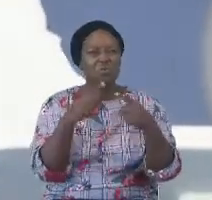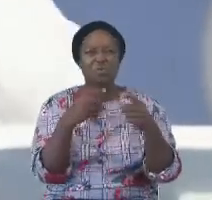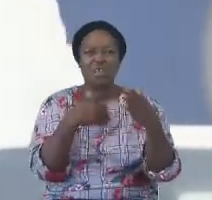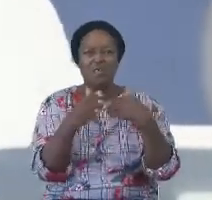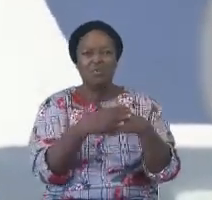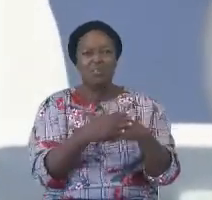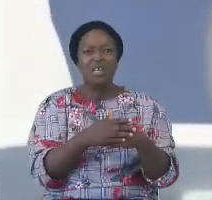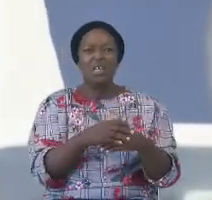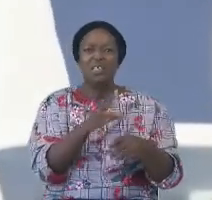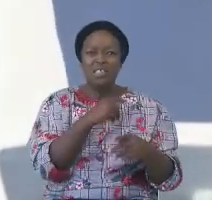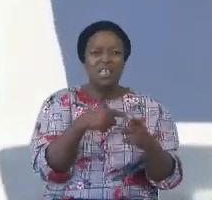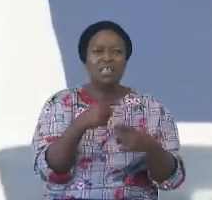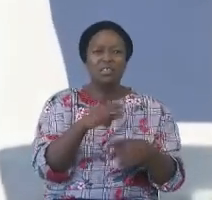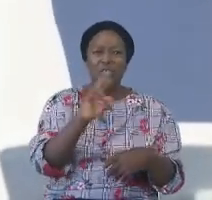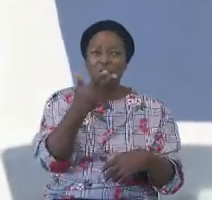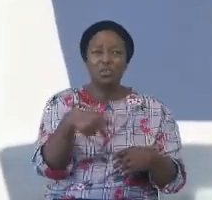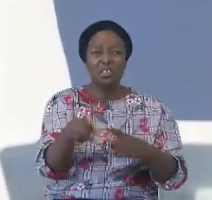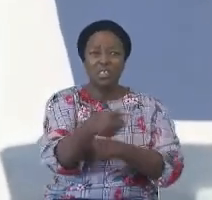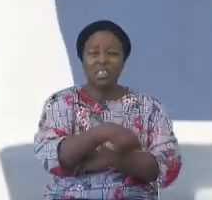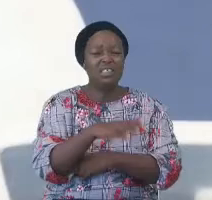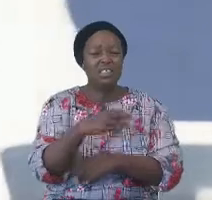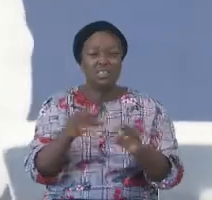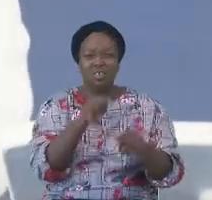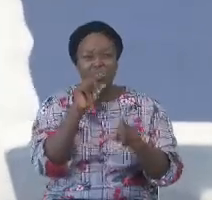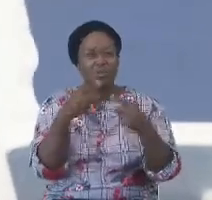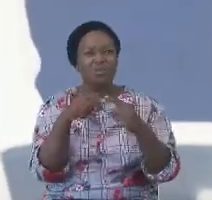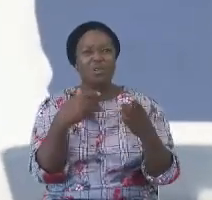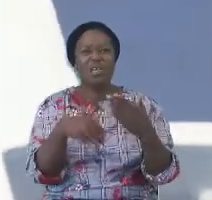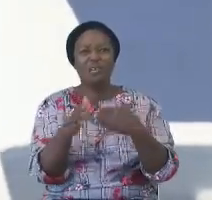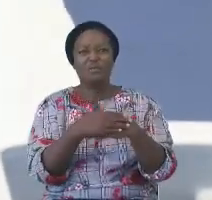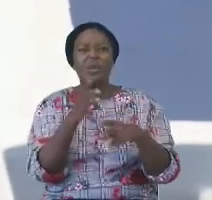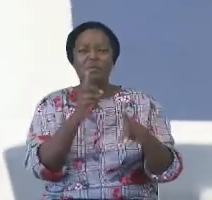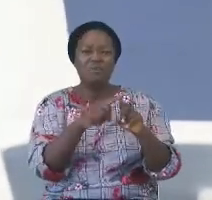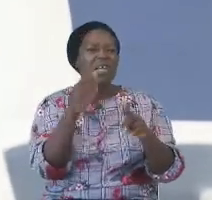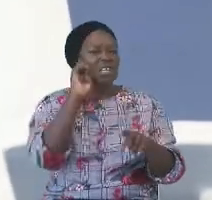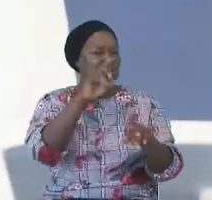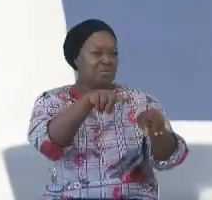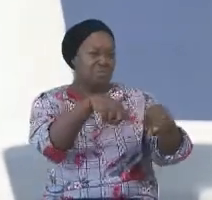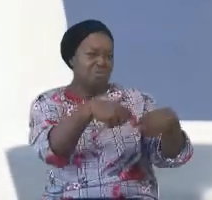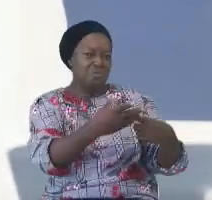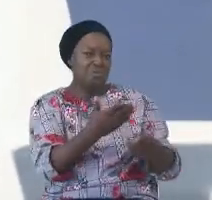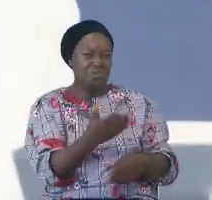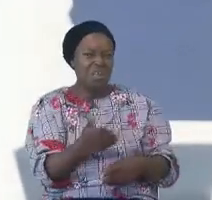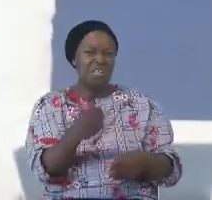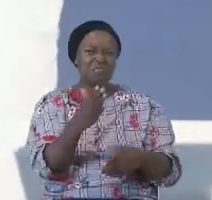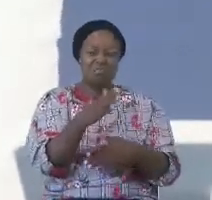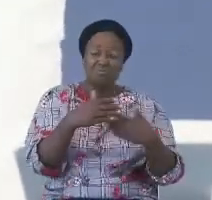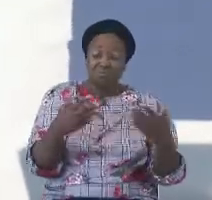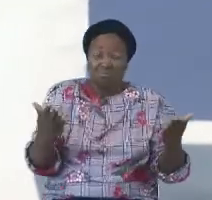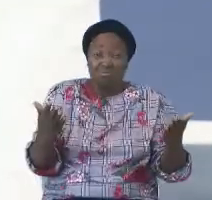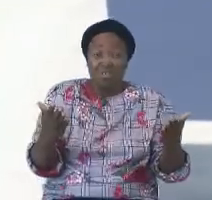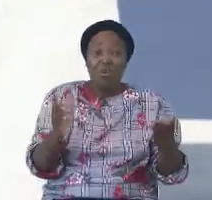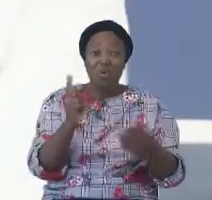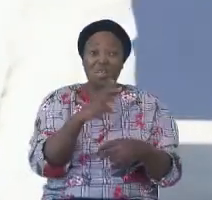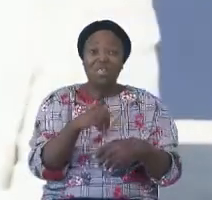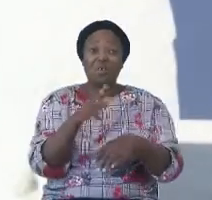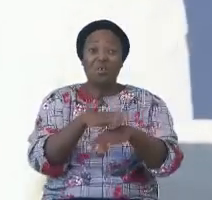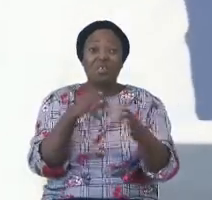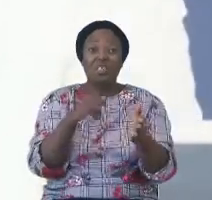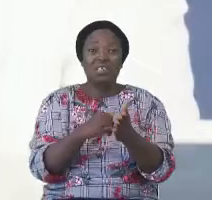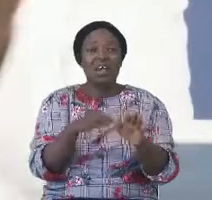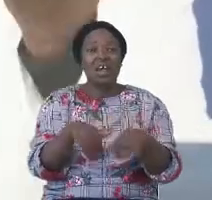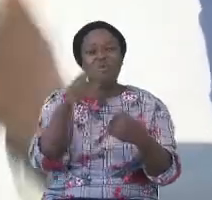second day he didn't go to heaven he said the third day he didn't go to heaven and they said he